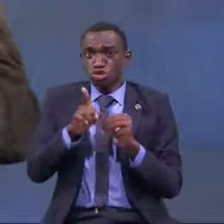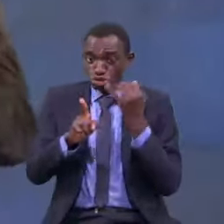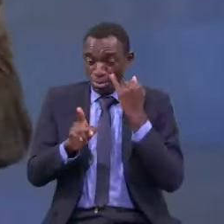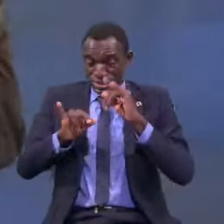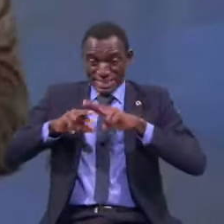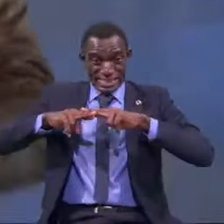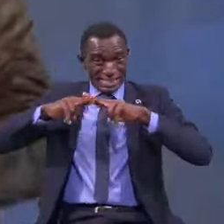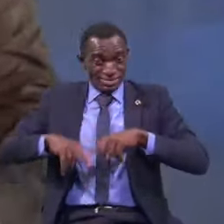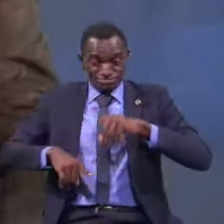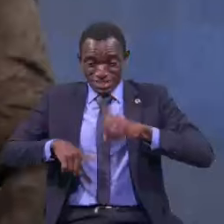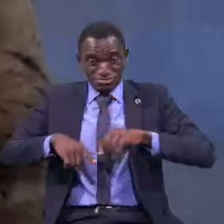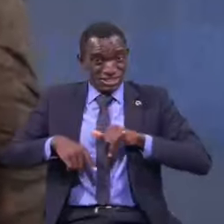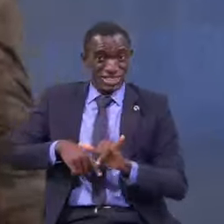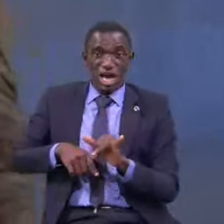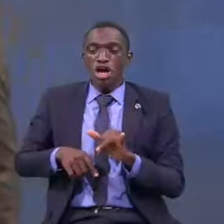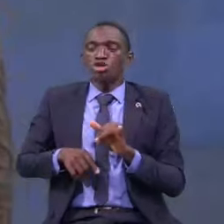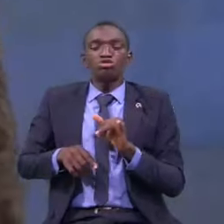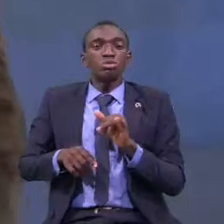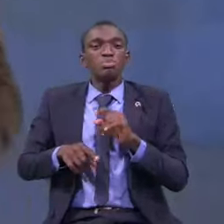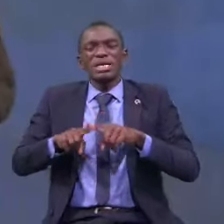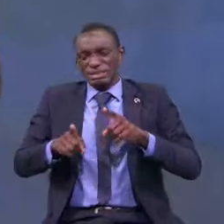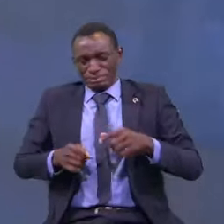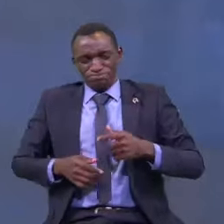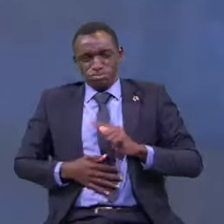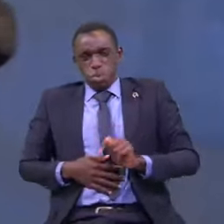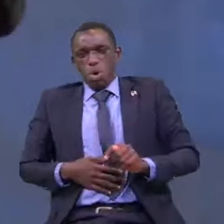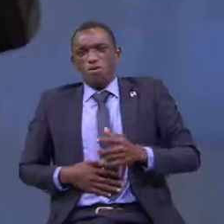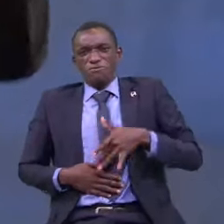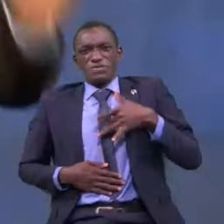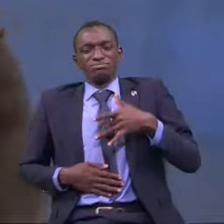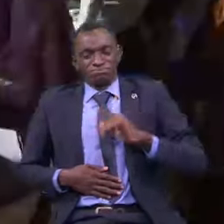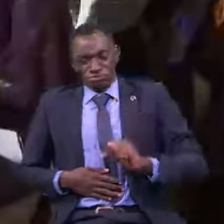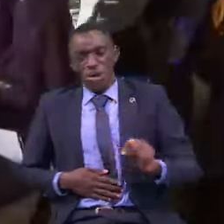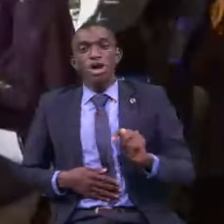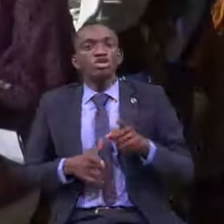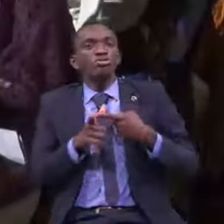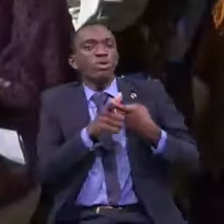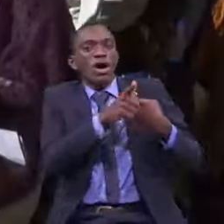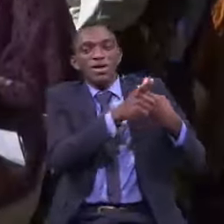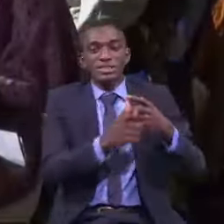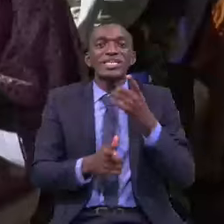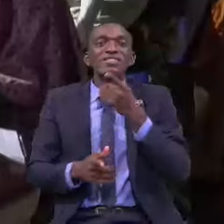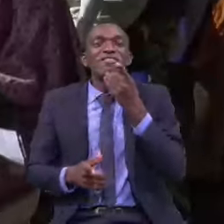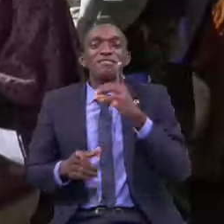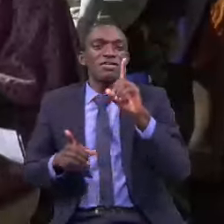is about to come out, so you get up and you run, diabetes will vanish away.